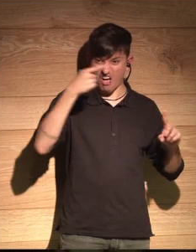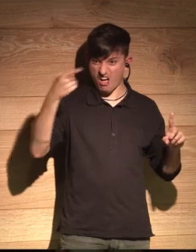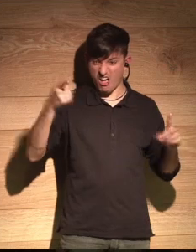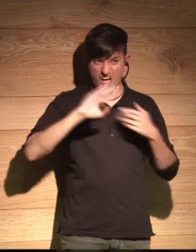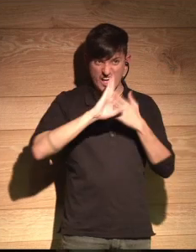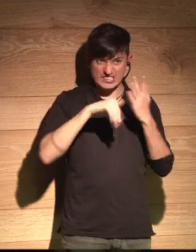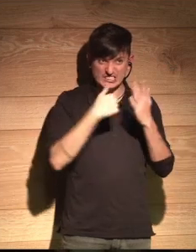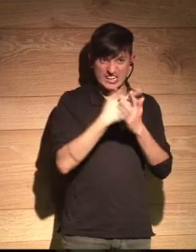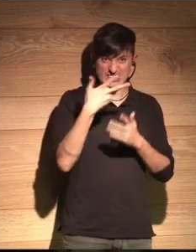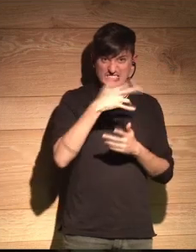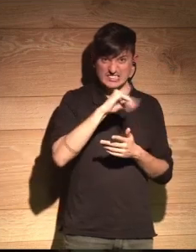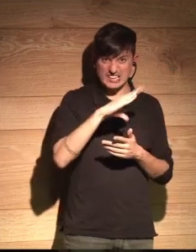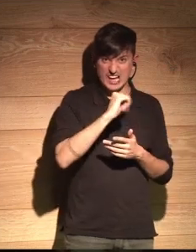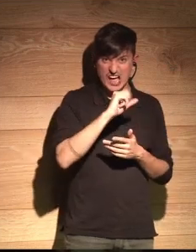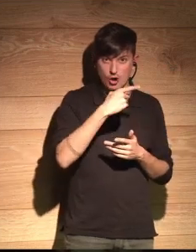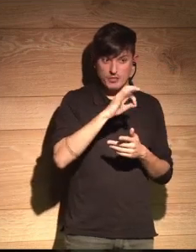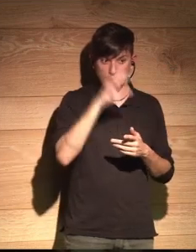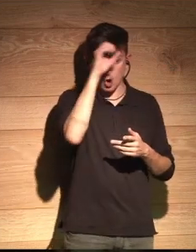California.